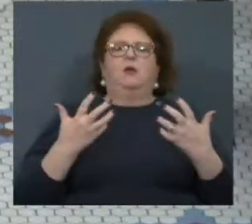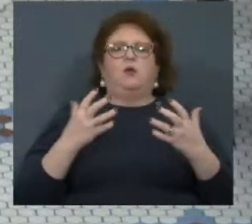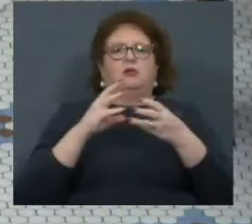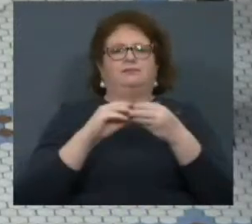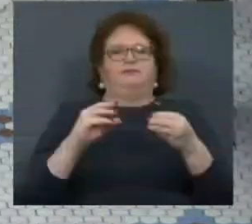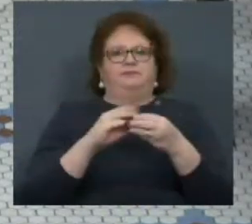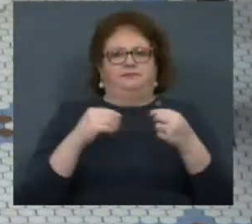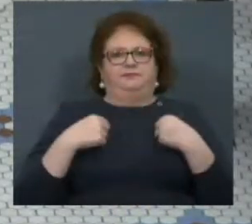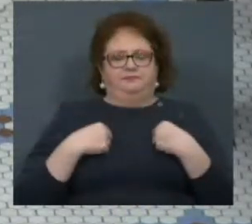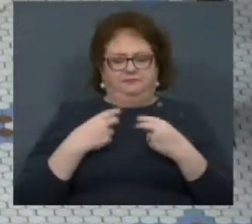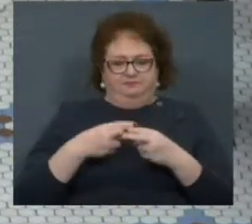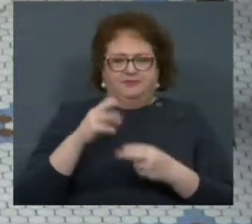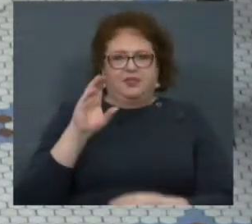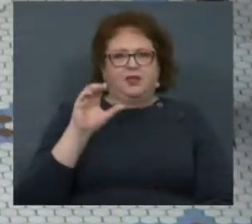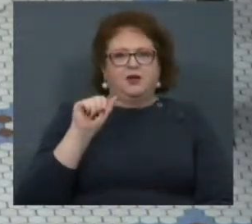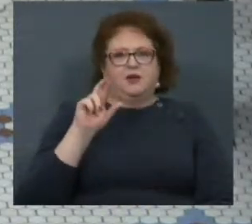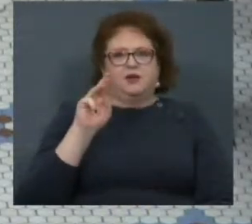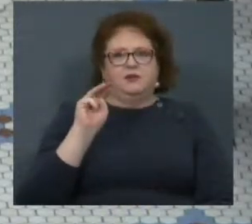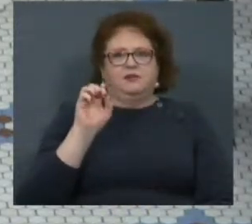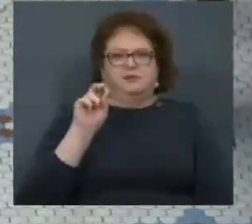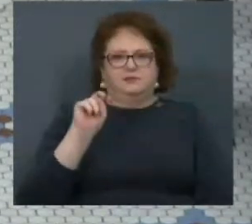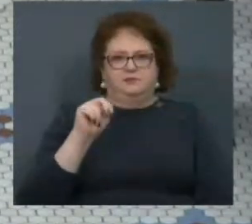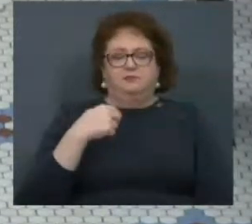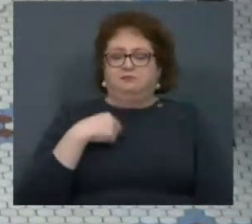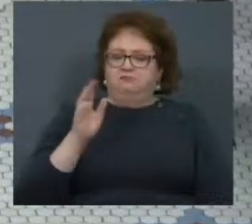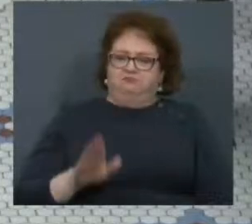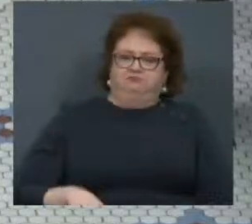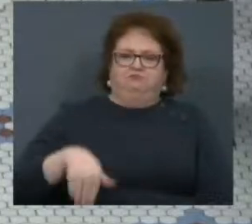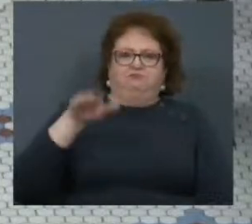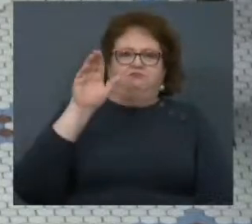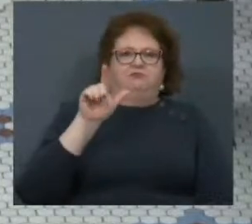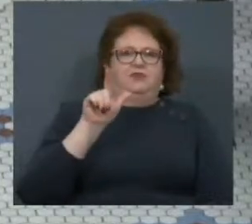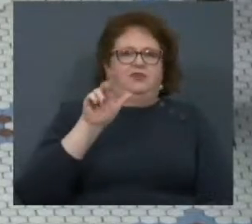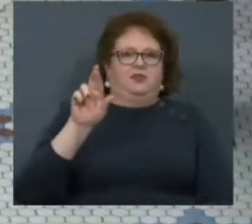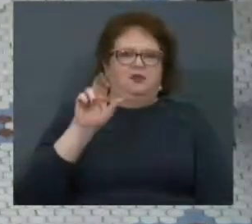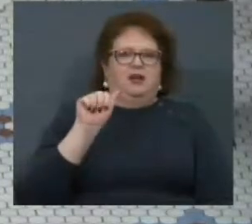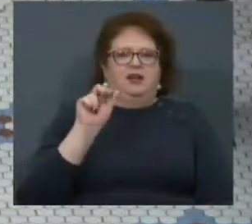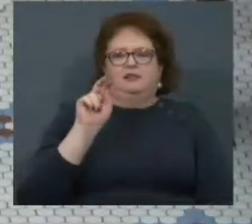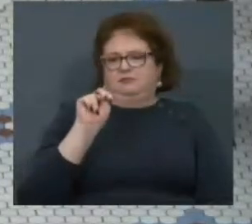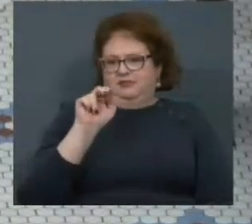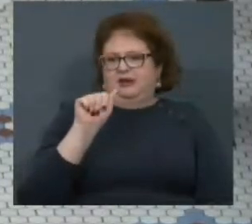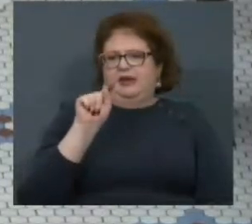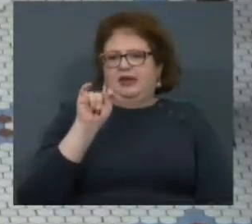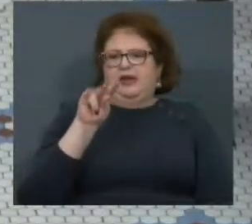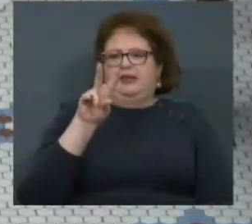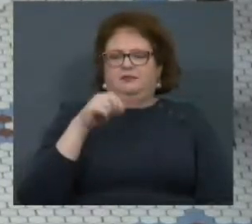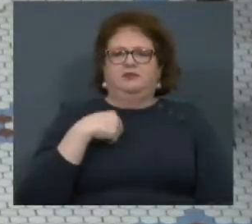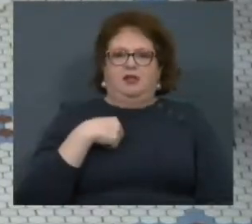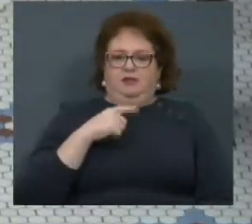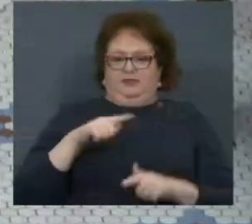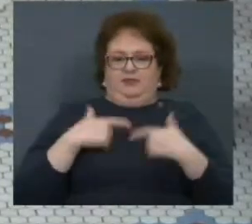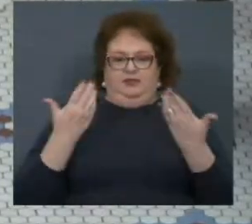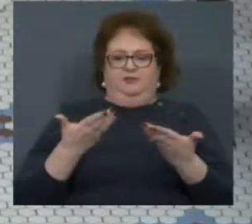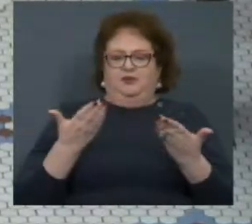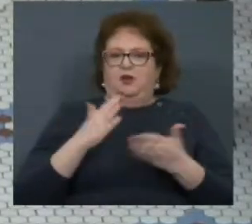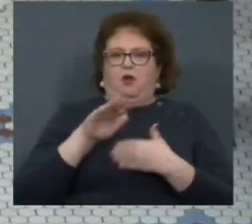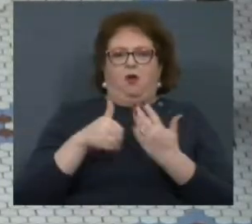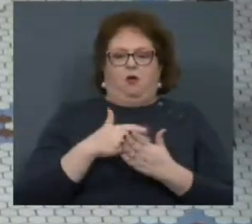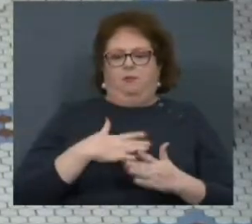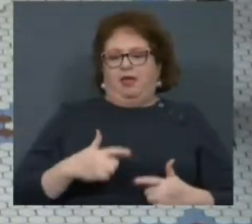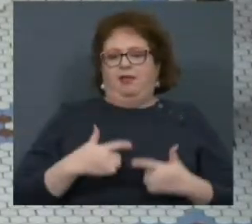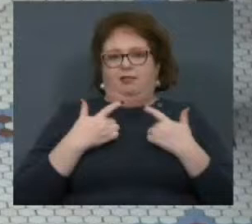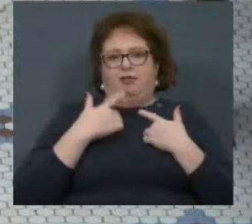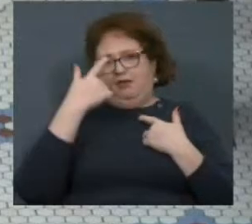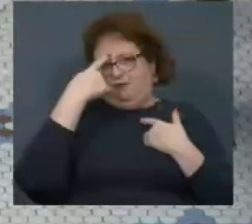name is Carmen, as you know. I'm a Little Rock native. For better or worse, I've lived here all my life. I went to a Catholic school